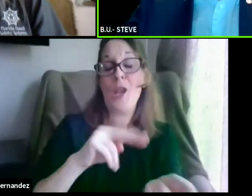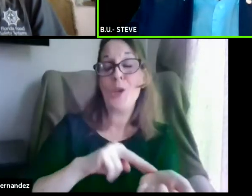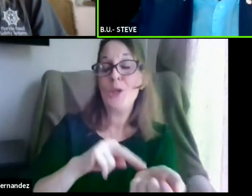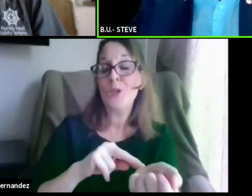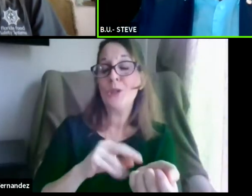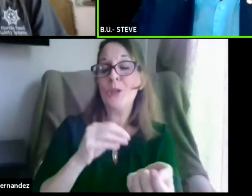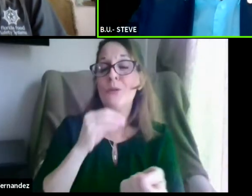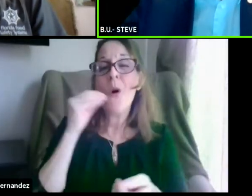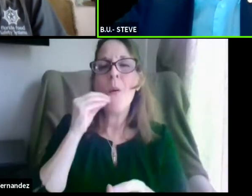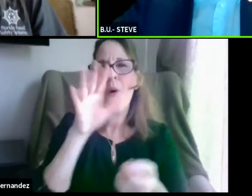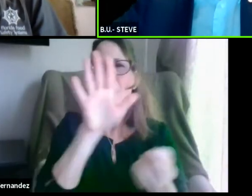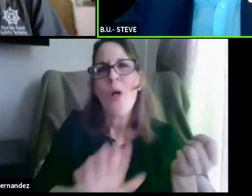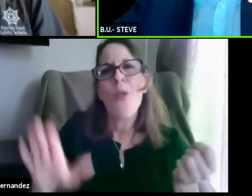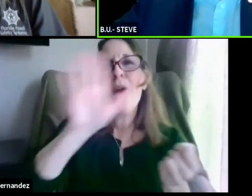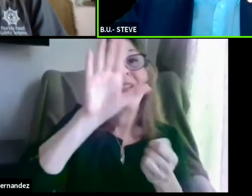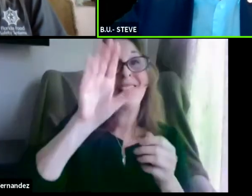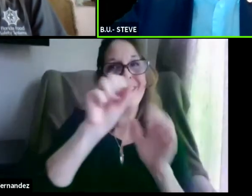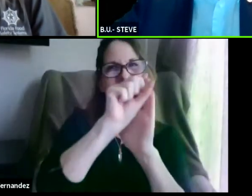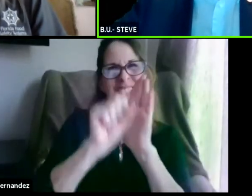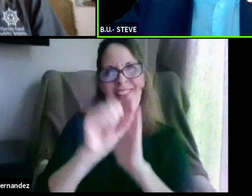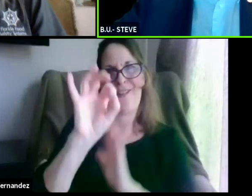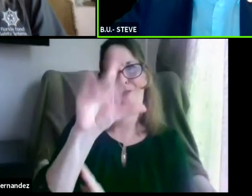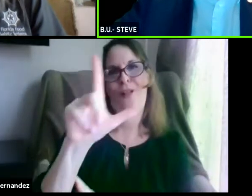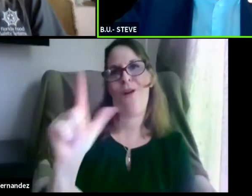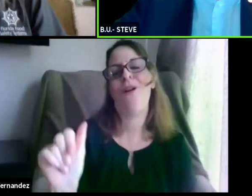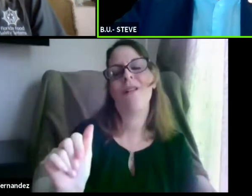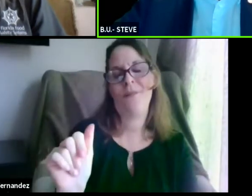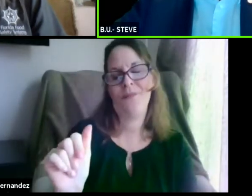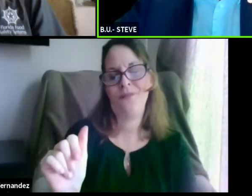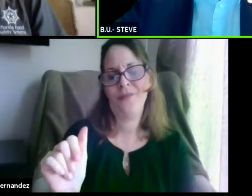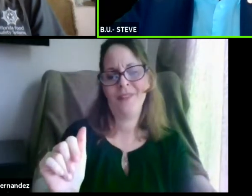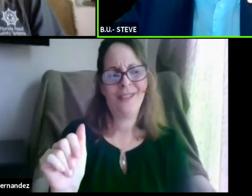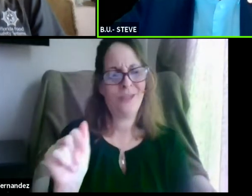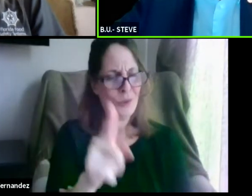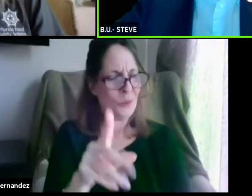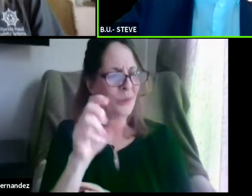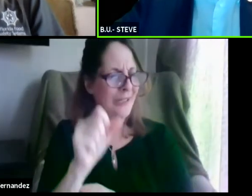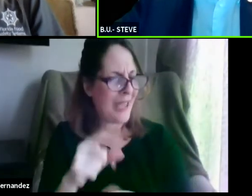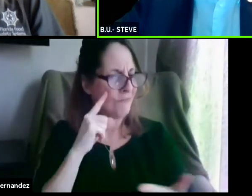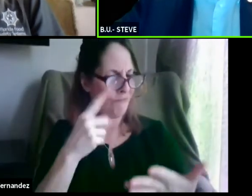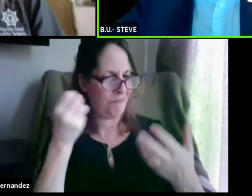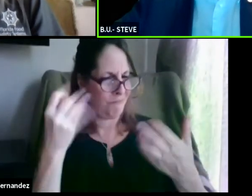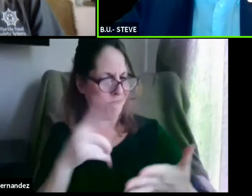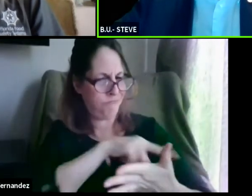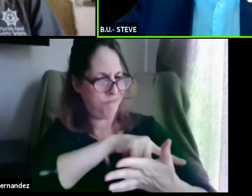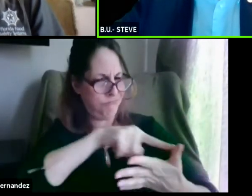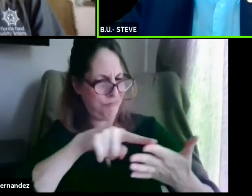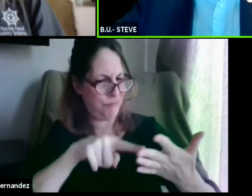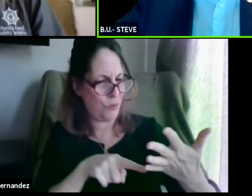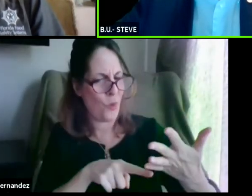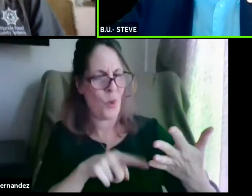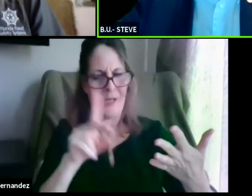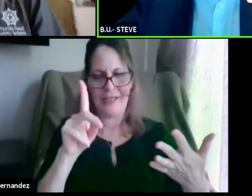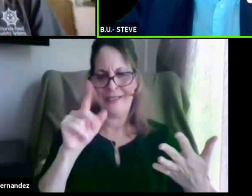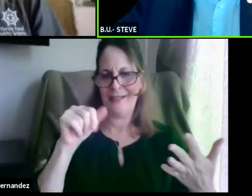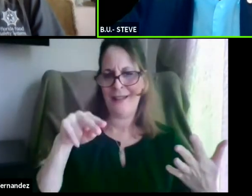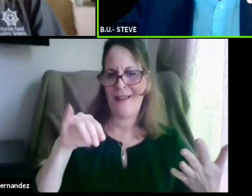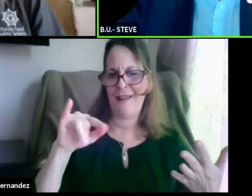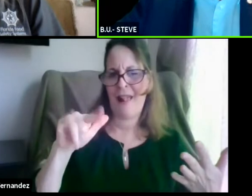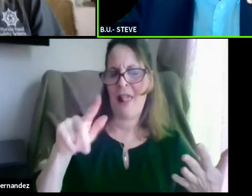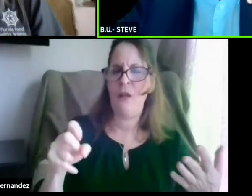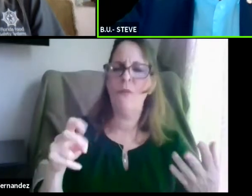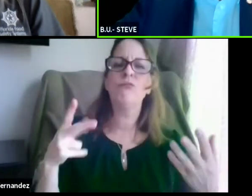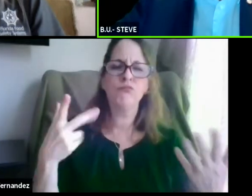the state of Florida. So as you can see, you can hear, Danielle is very, very